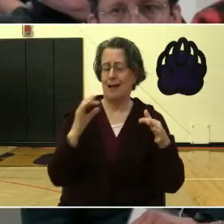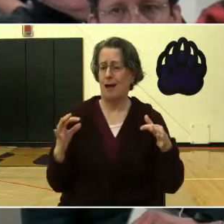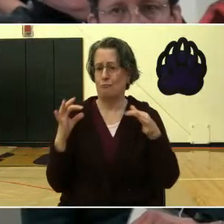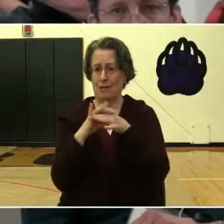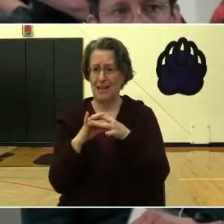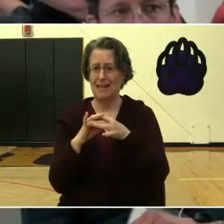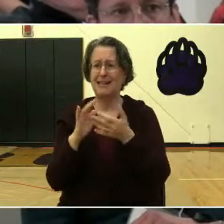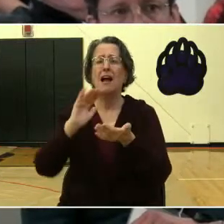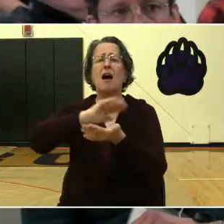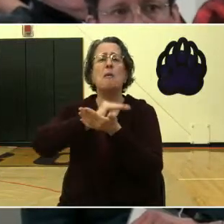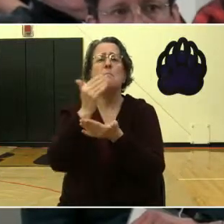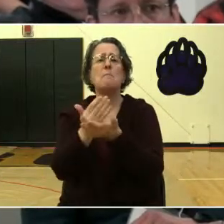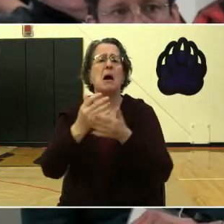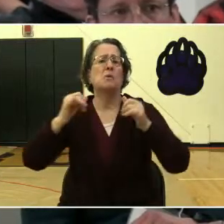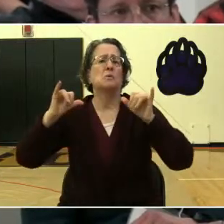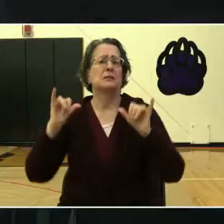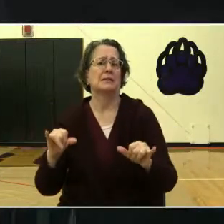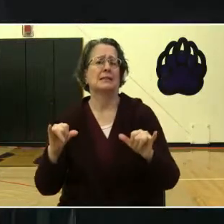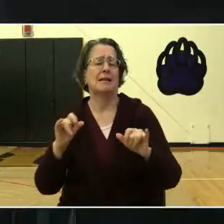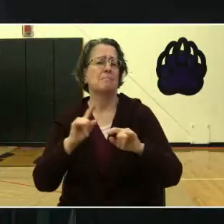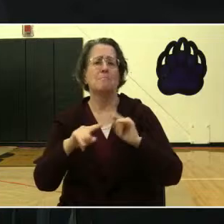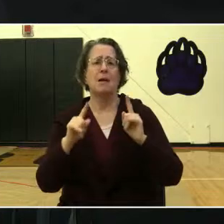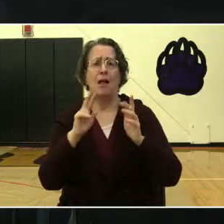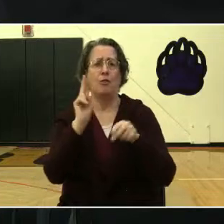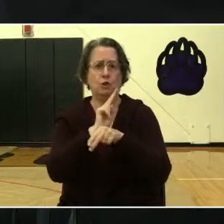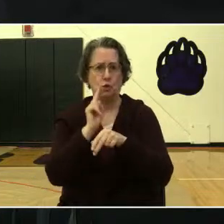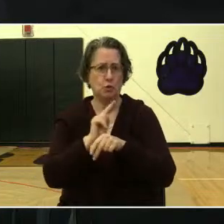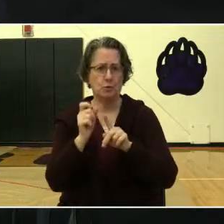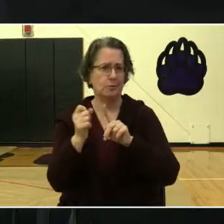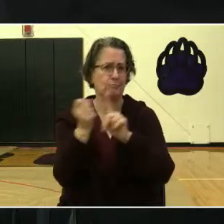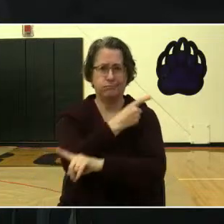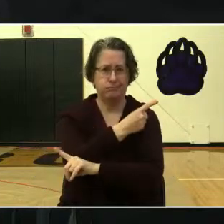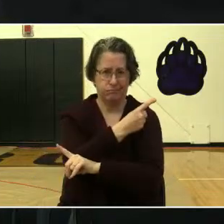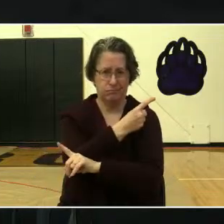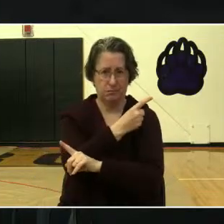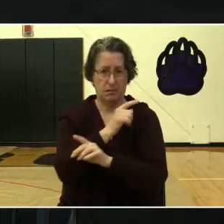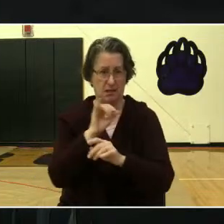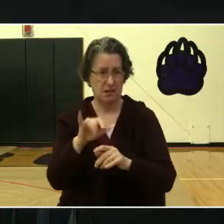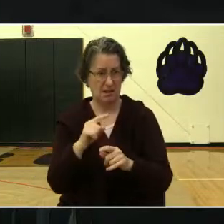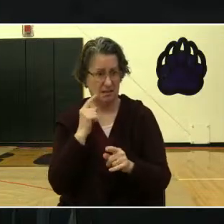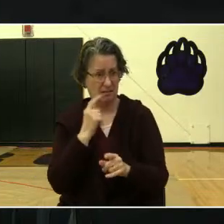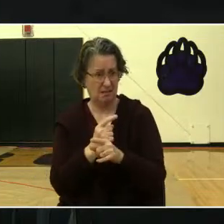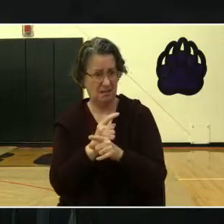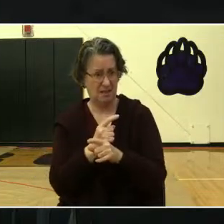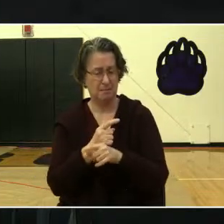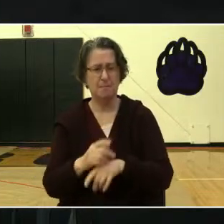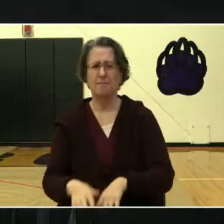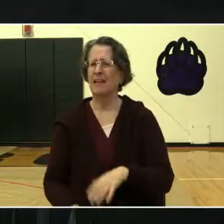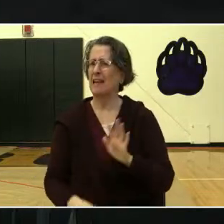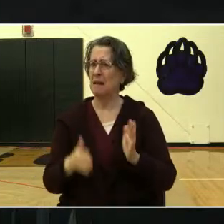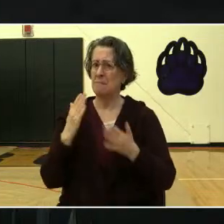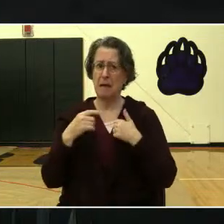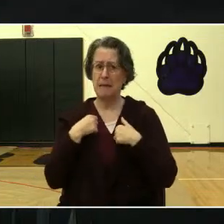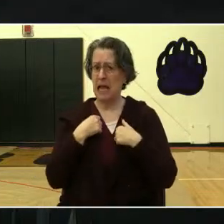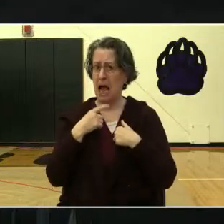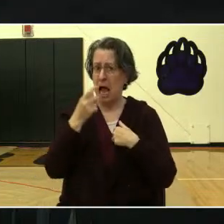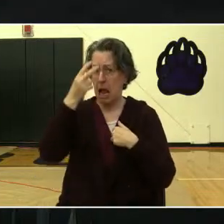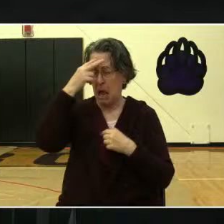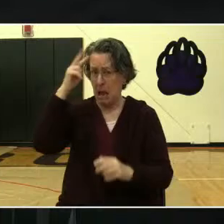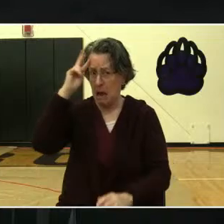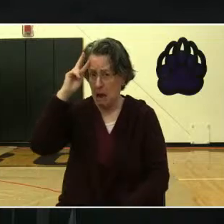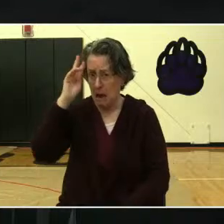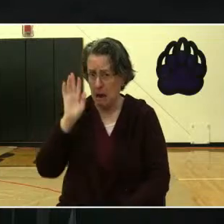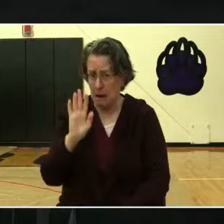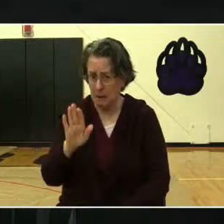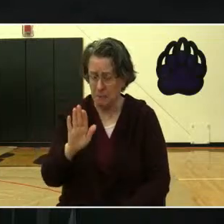it we're not ex that correct this just clarification if I misheard uh and he was